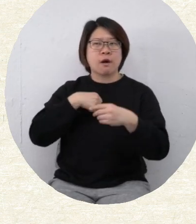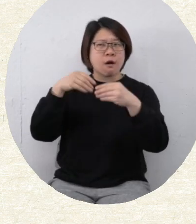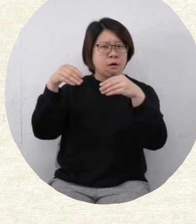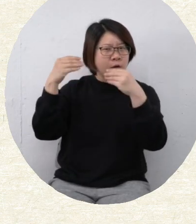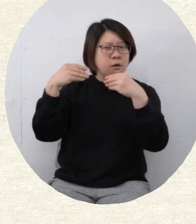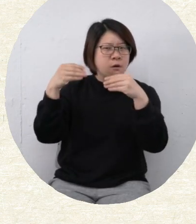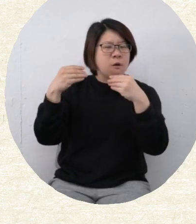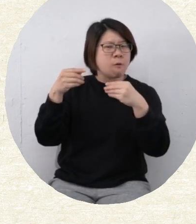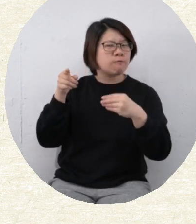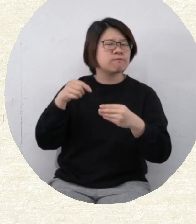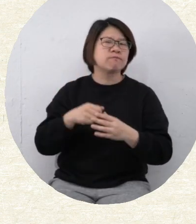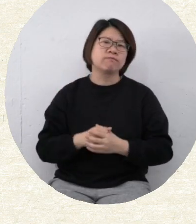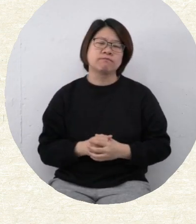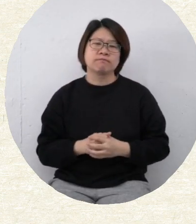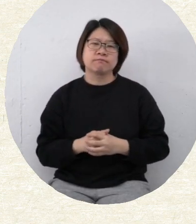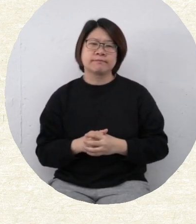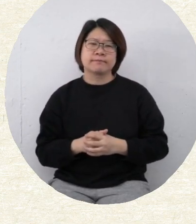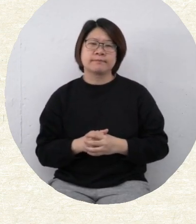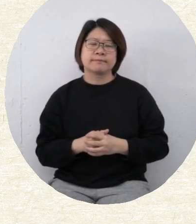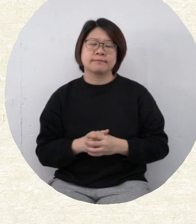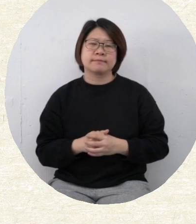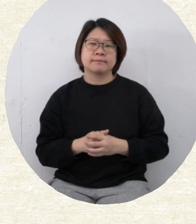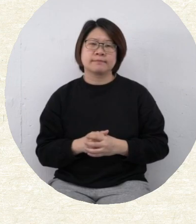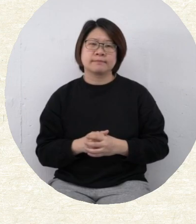lithography, you know, screen printing.